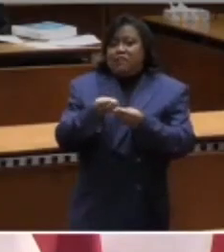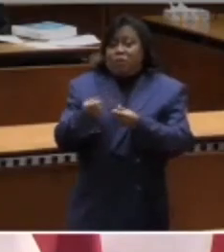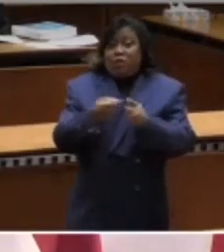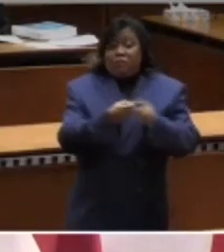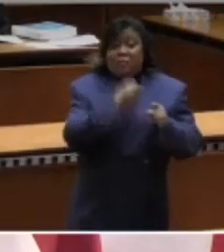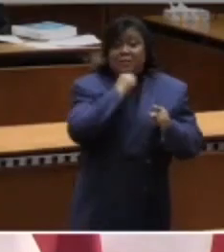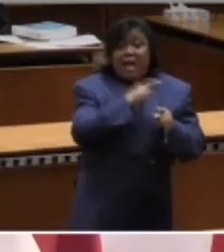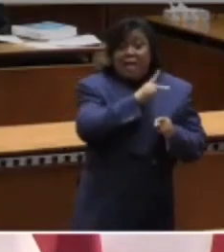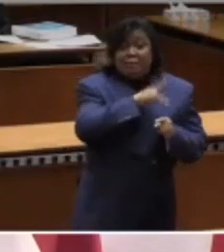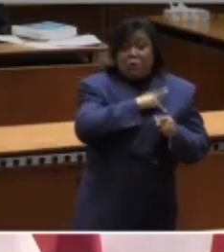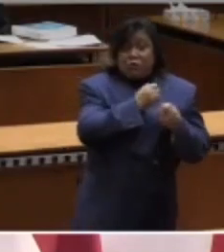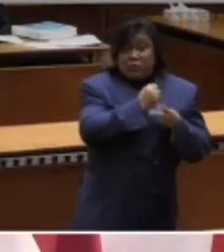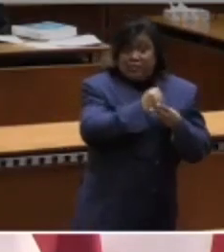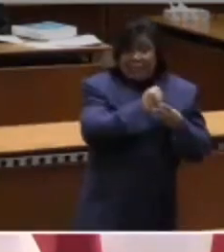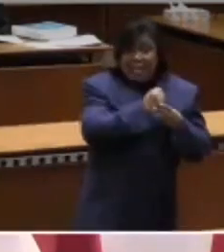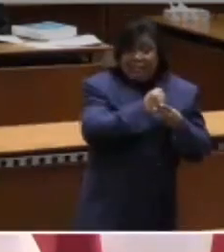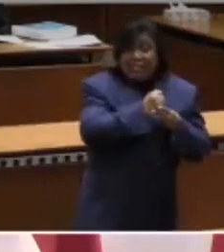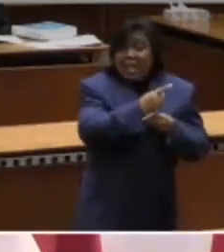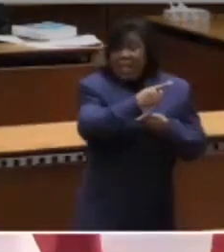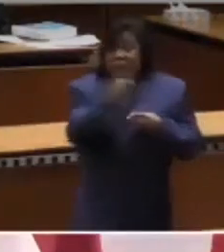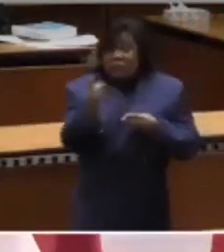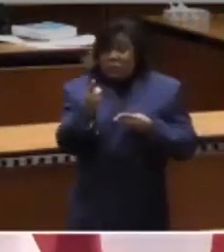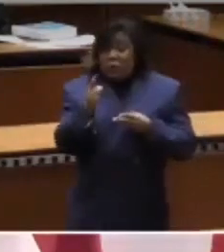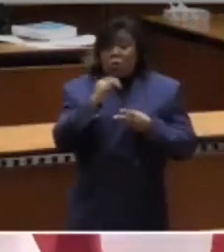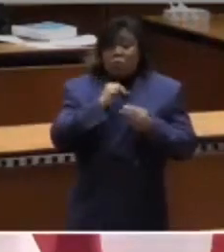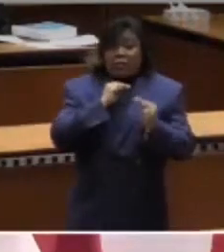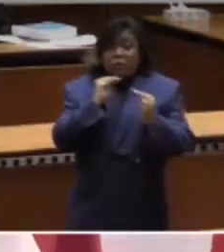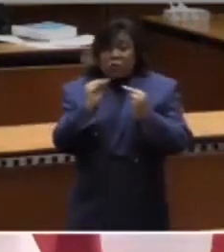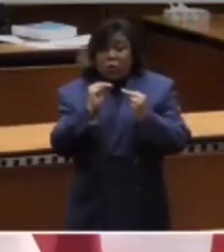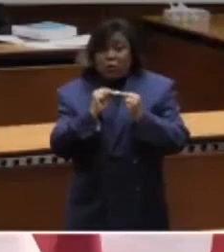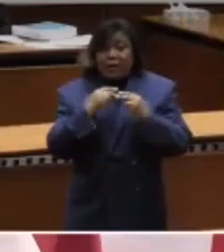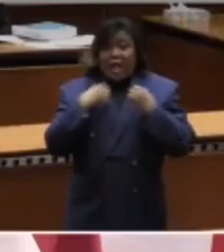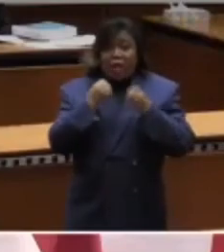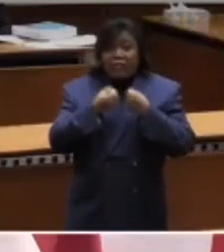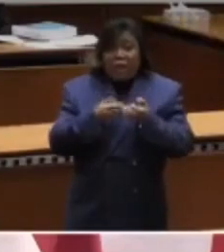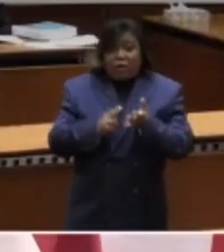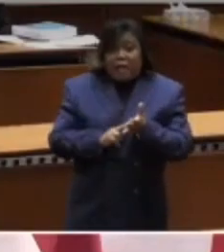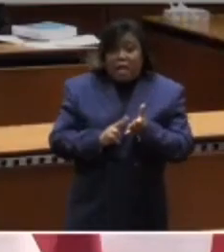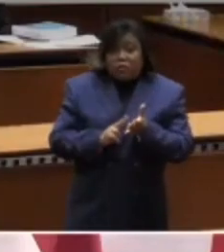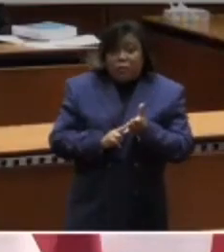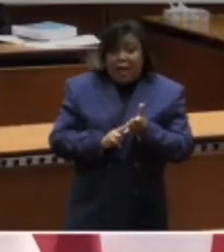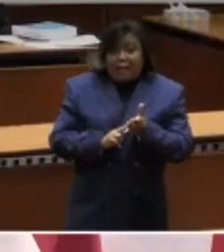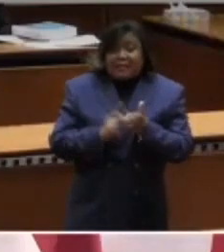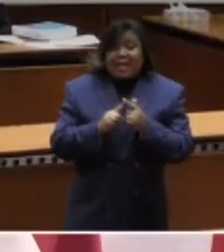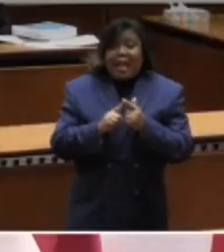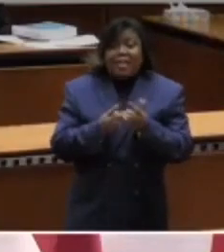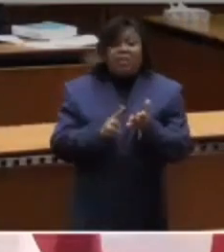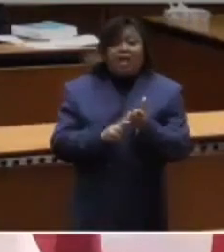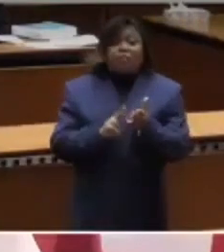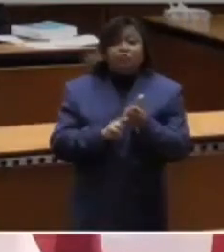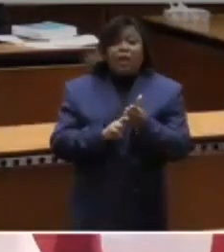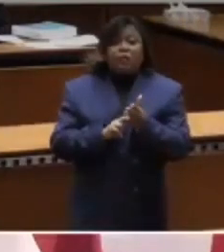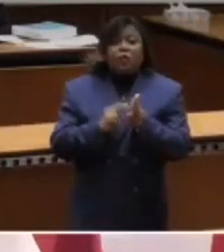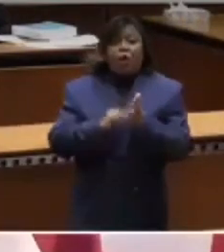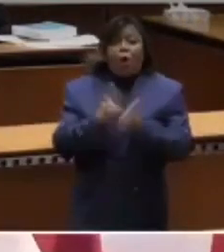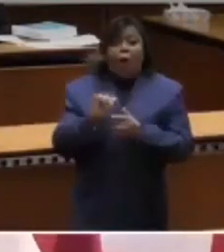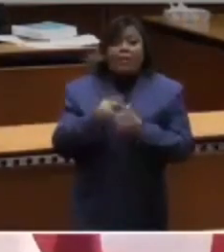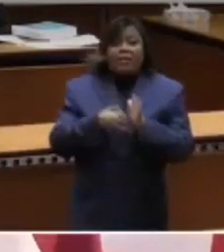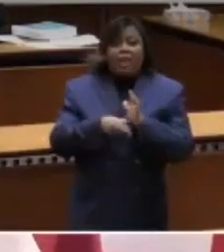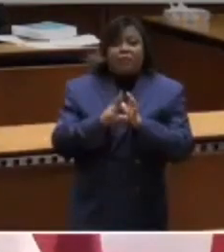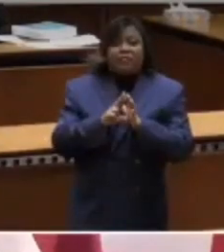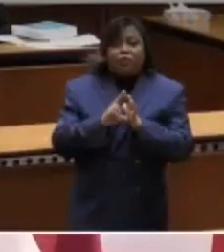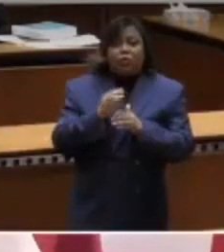from non-personnel savings, a new renegotiated healthcare contract, and a contractual audit and